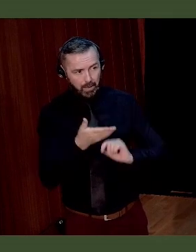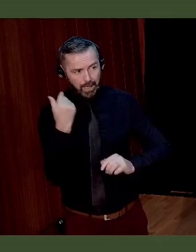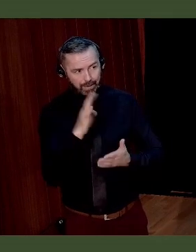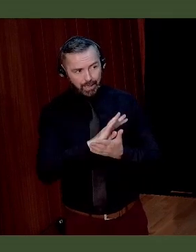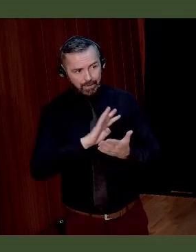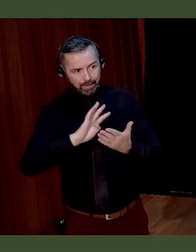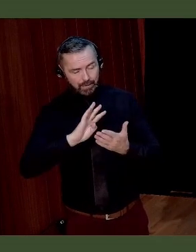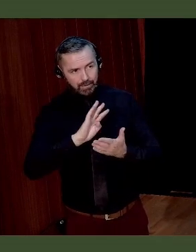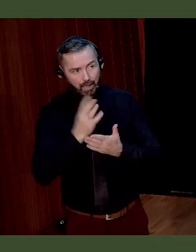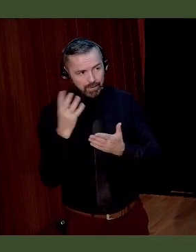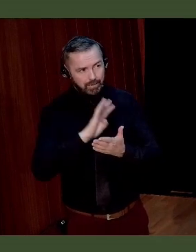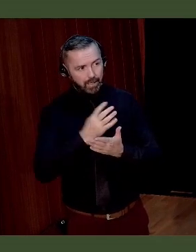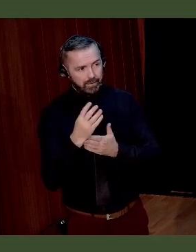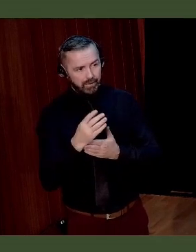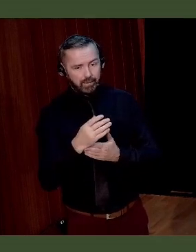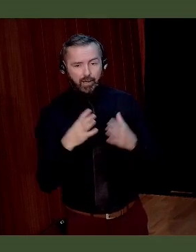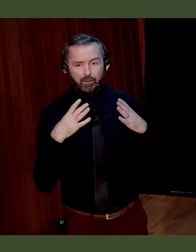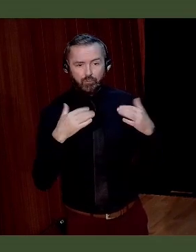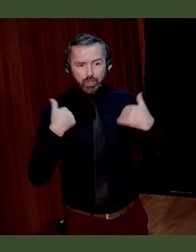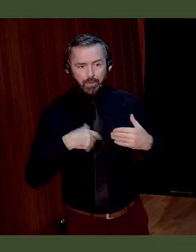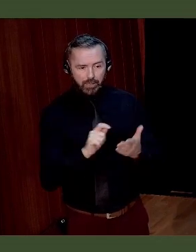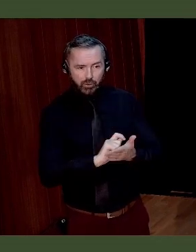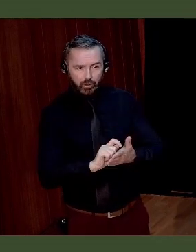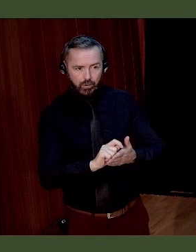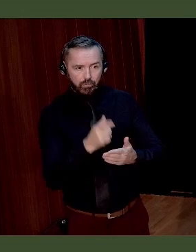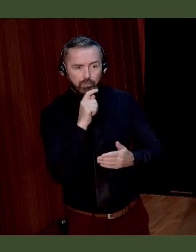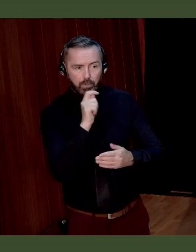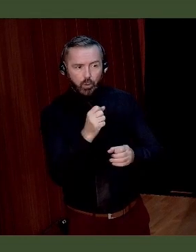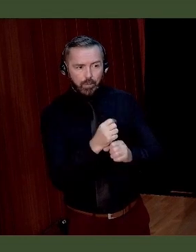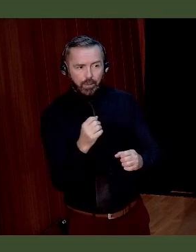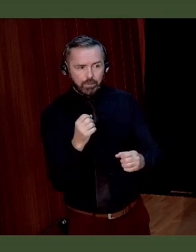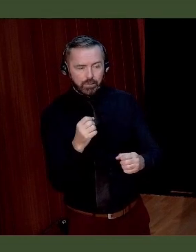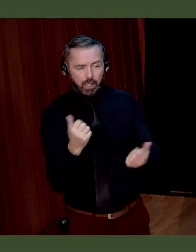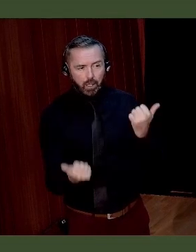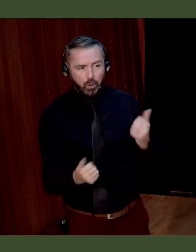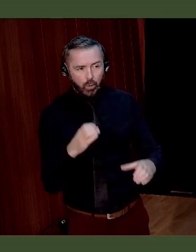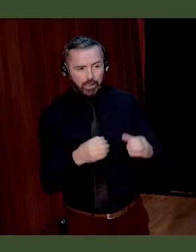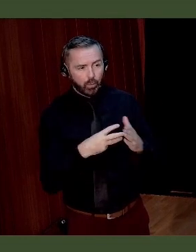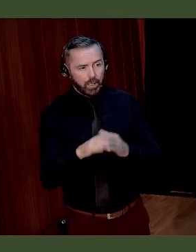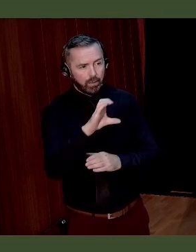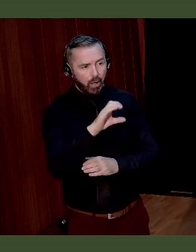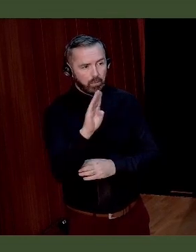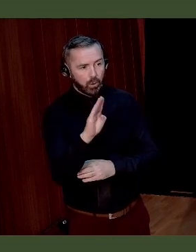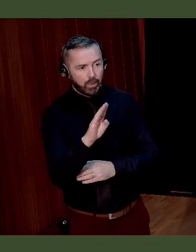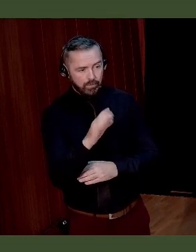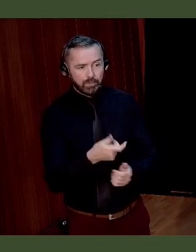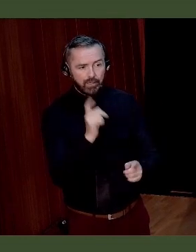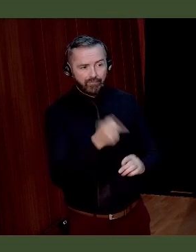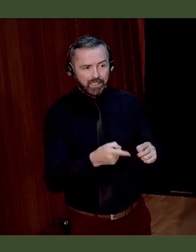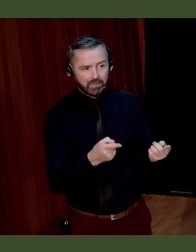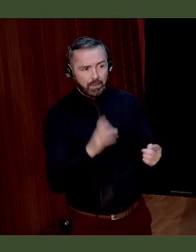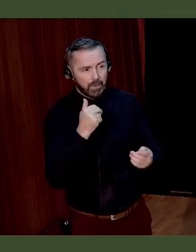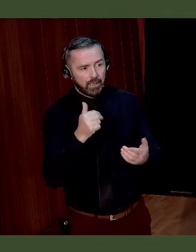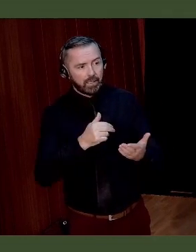1919, the Freeman's Journal reported in English of a court case in Tipperary in which Cathal Brew was convicted because he refused to use the English version